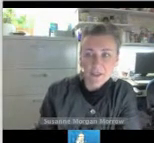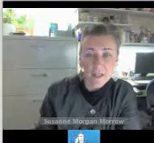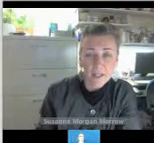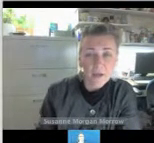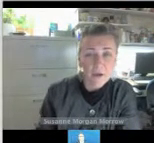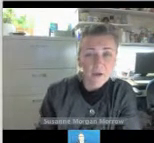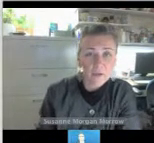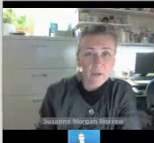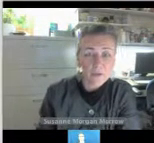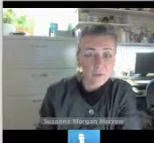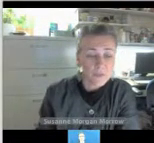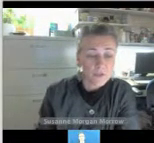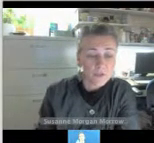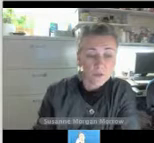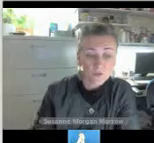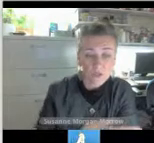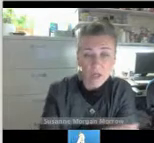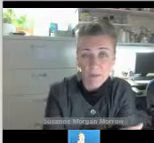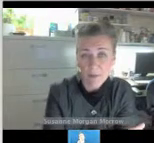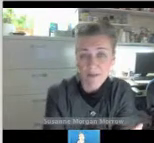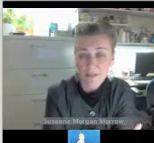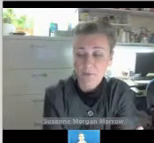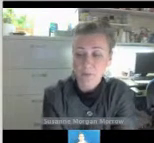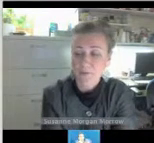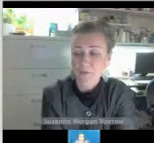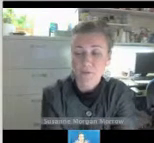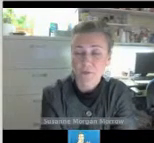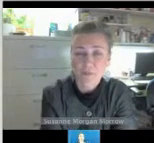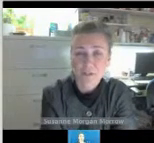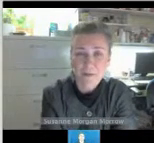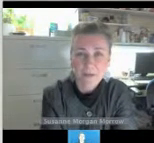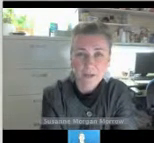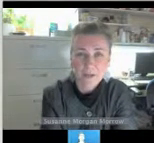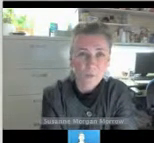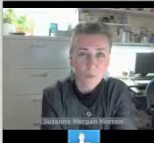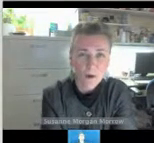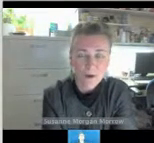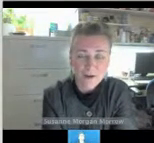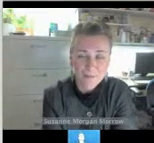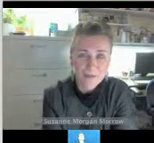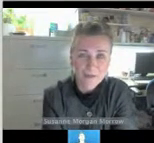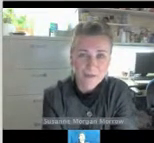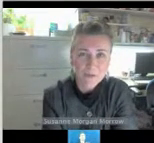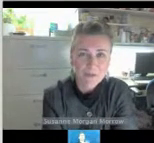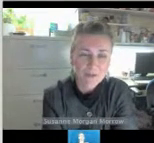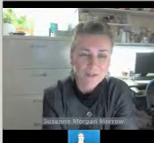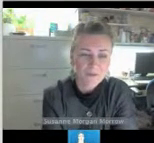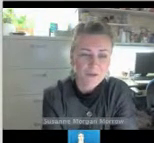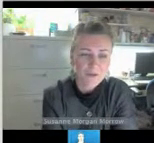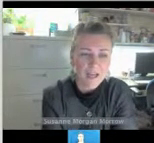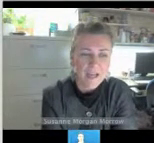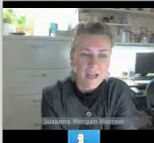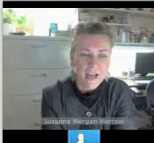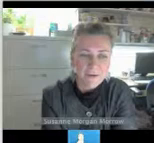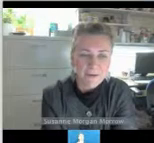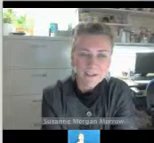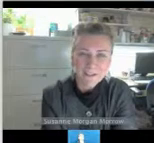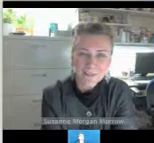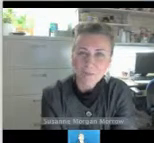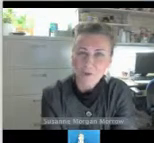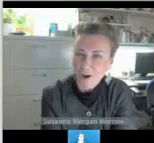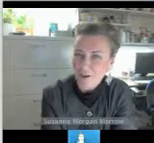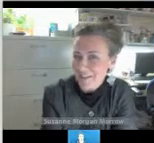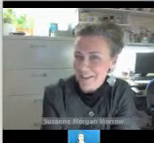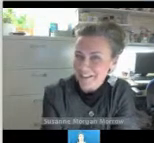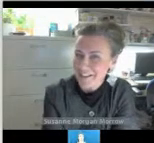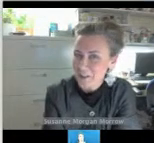So as Carrie was telling you, I would encourage you please to use the chat box. I don't know if this is your first time joining a webinar, and it might be a new experience for you. It's